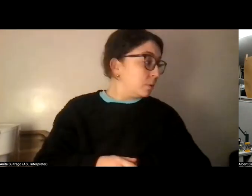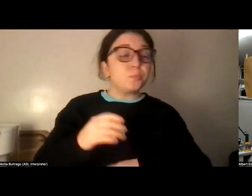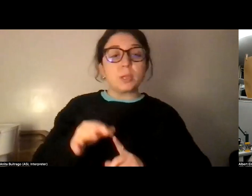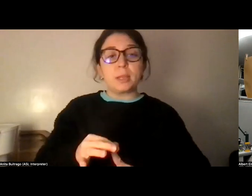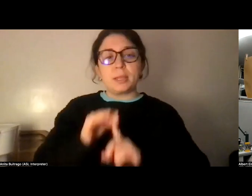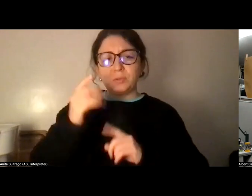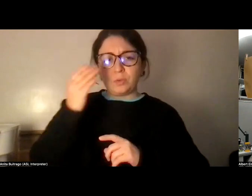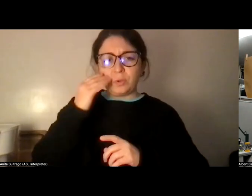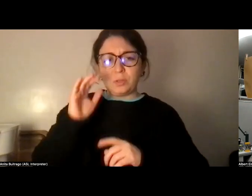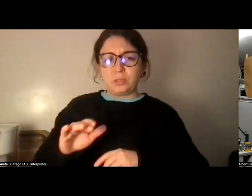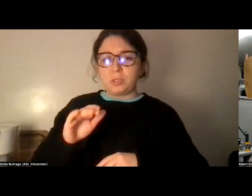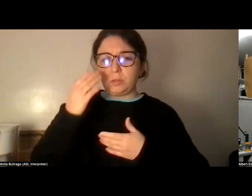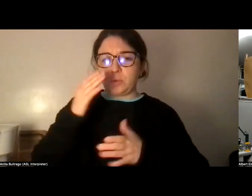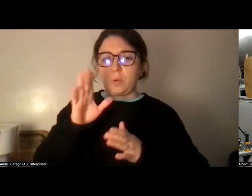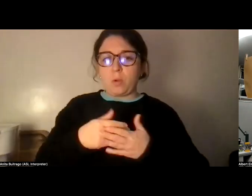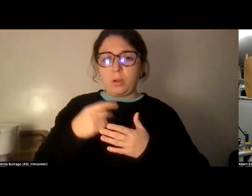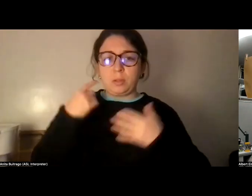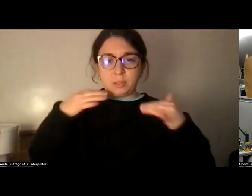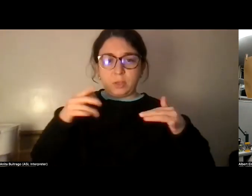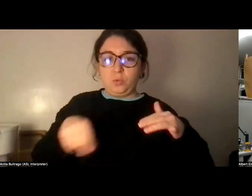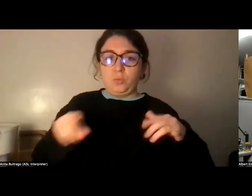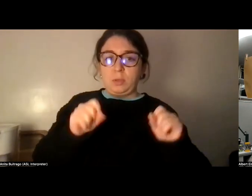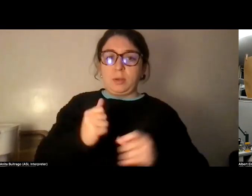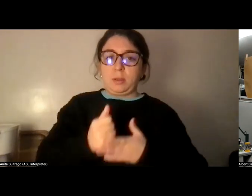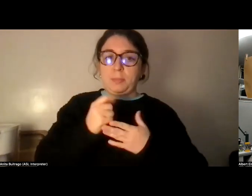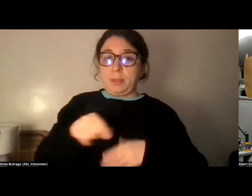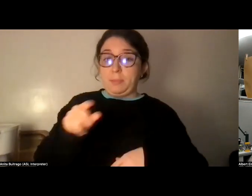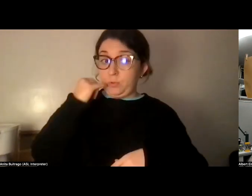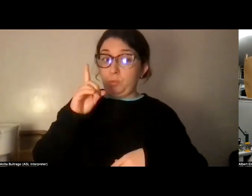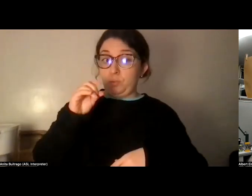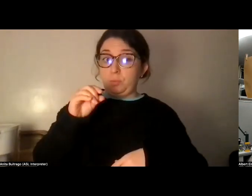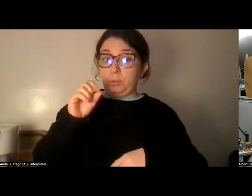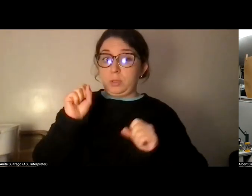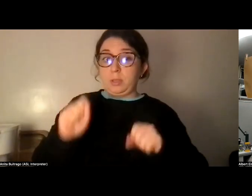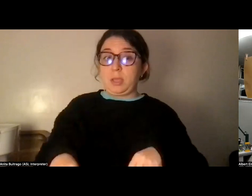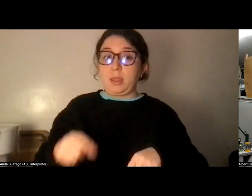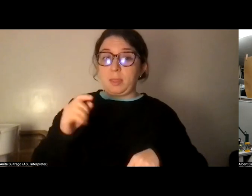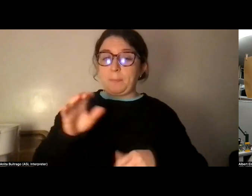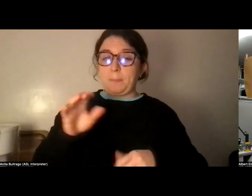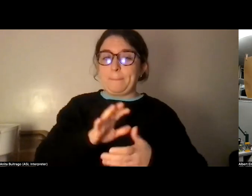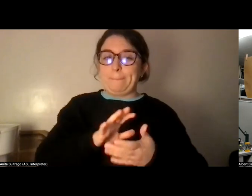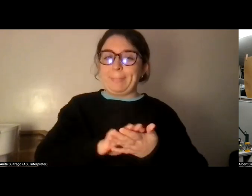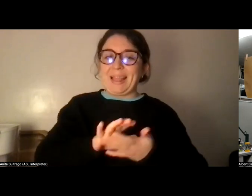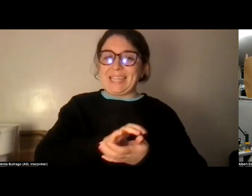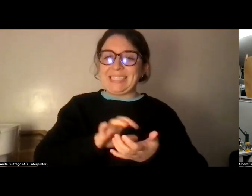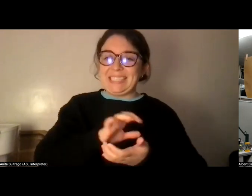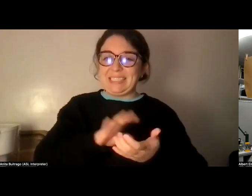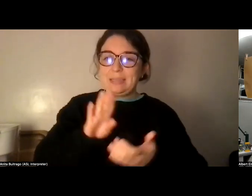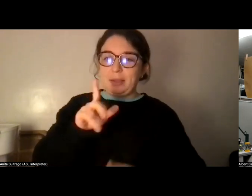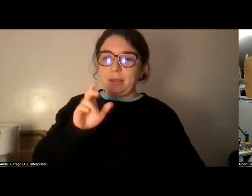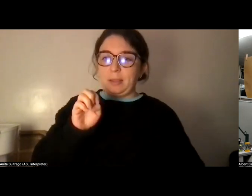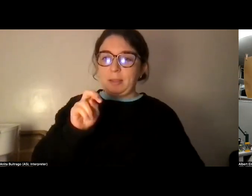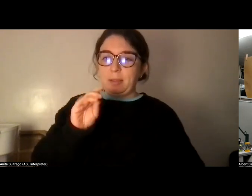yet, and then you might need to help them. But if they do, they can do it. The blending part might be harder. You might have to help them chunk it until they